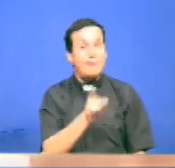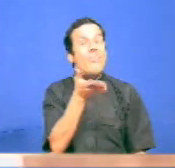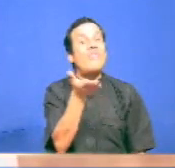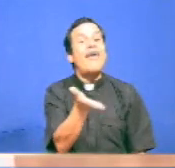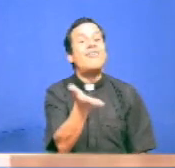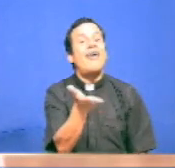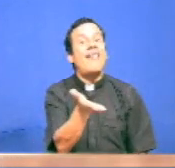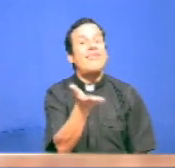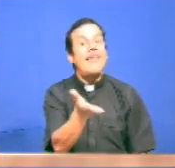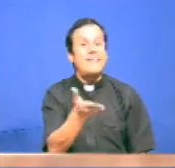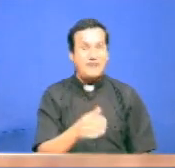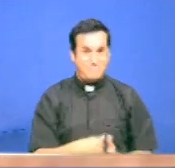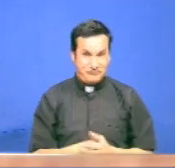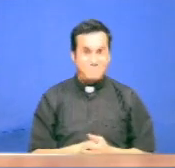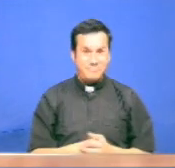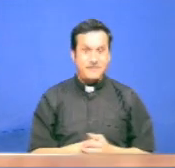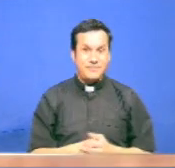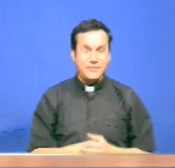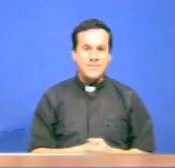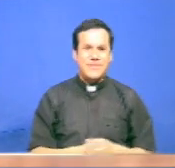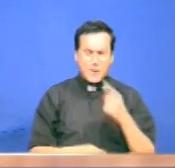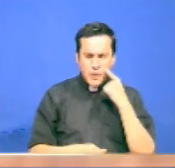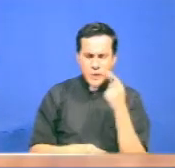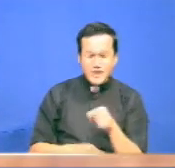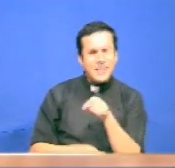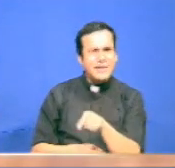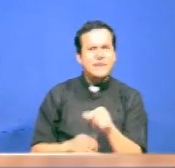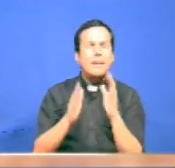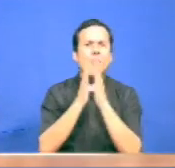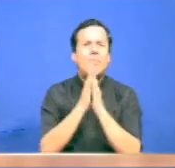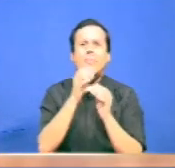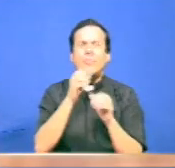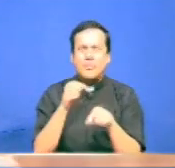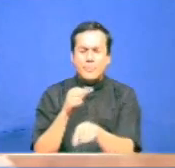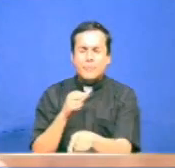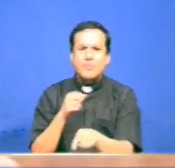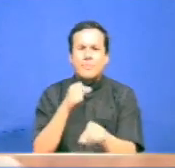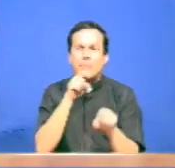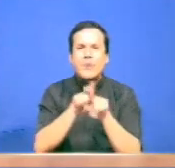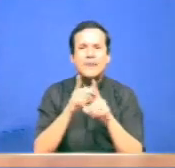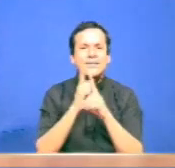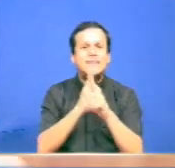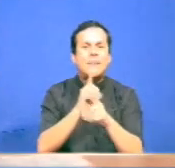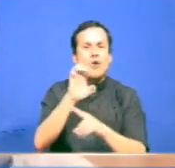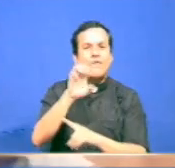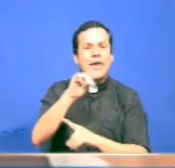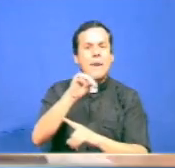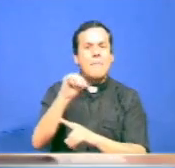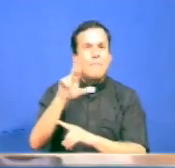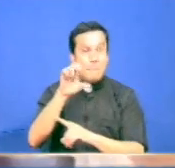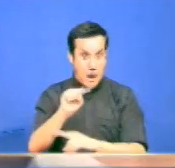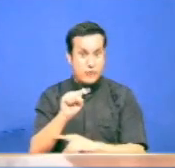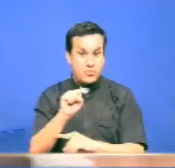that these brothers of Emmaus shared their bread. Are we sharing enough? Are we giving